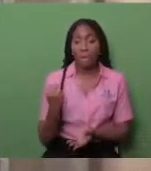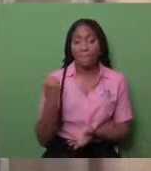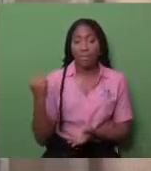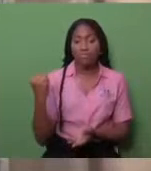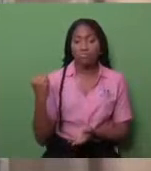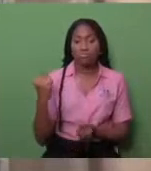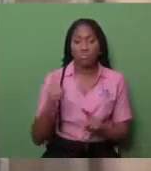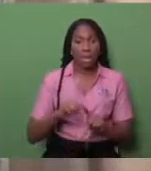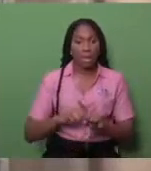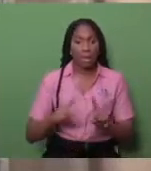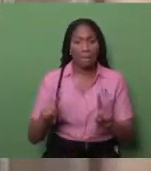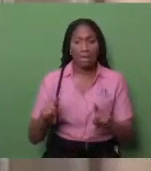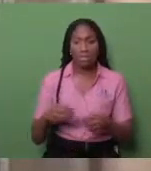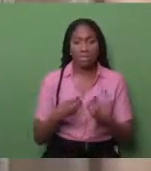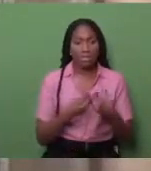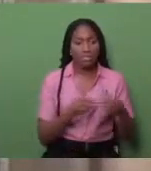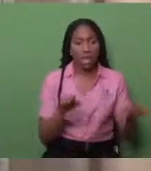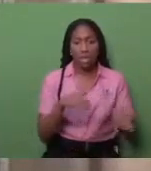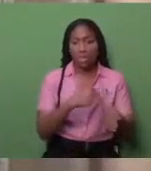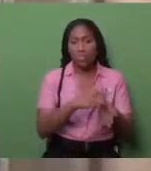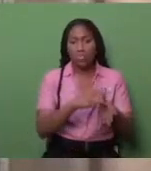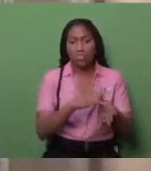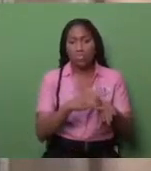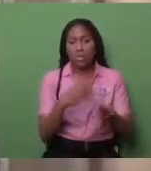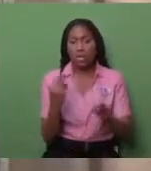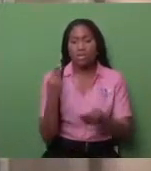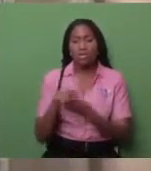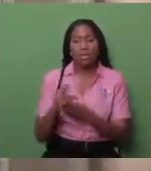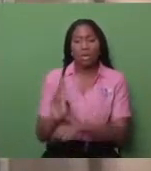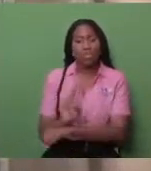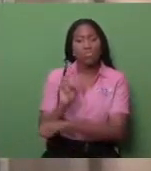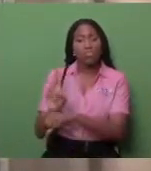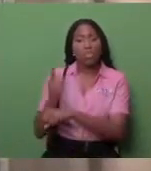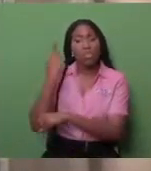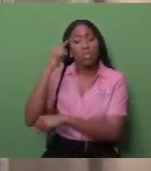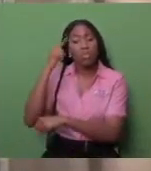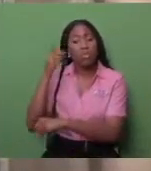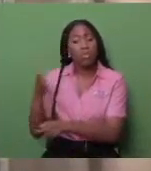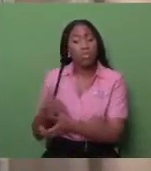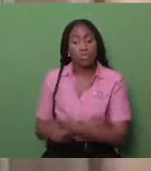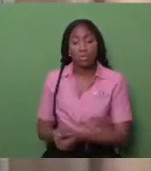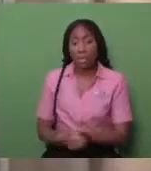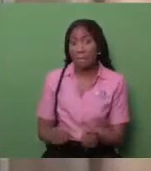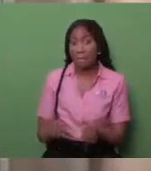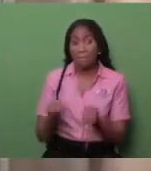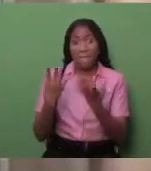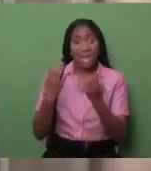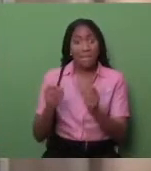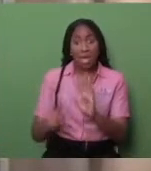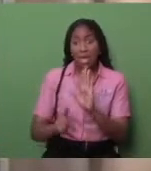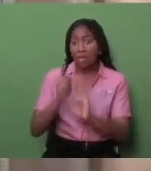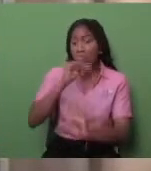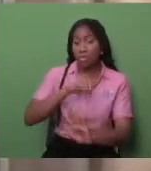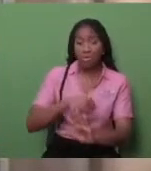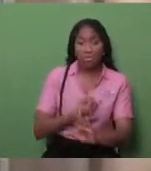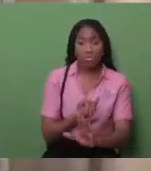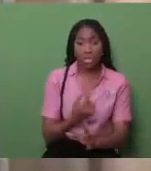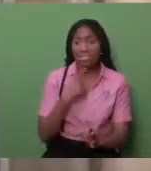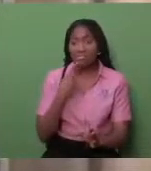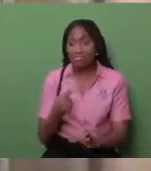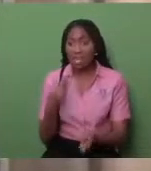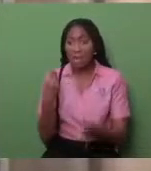a single cent of that was spent. Not a single cent. And many of the projects are like that, madam. I'll tell you, in all these